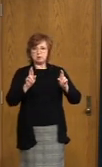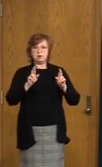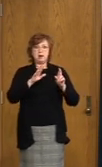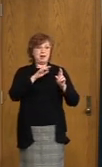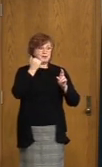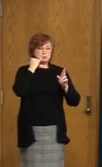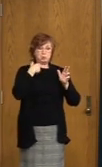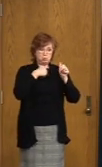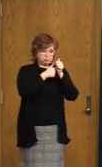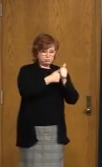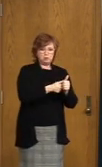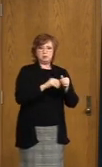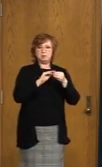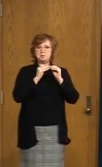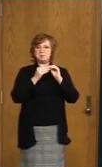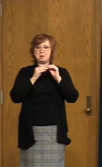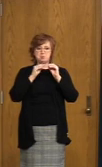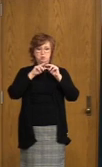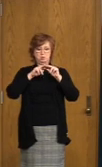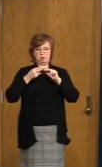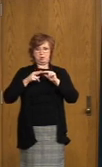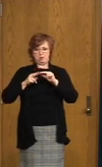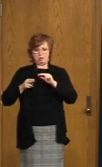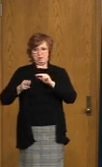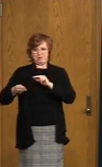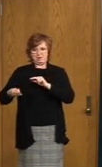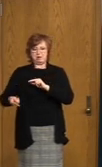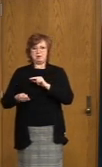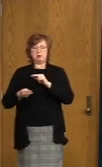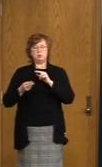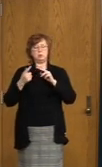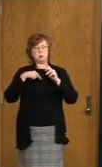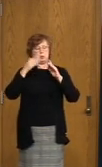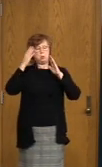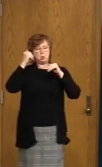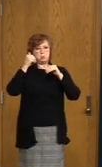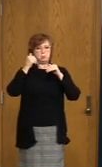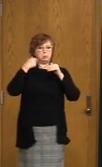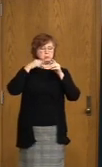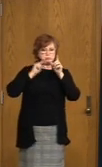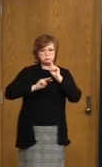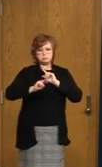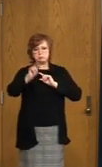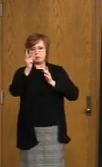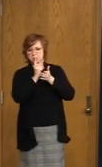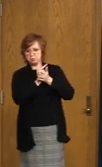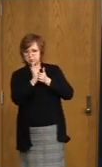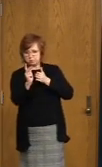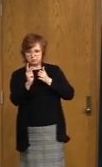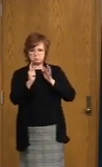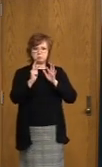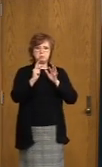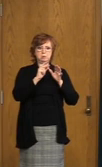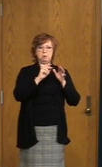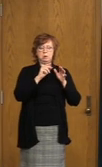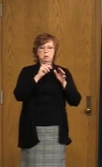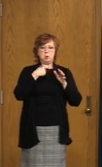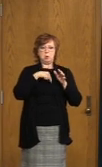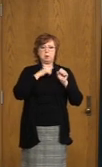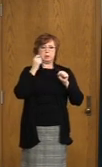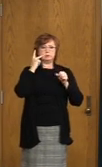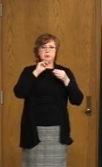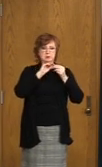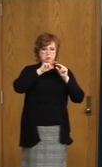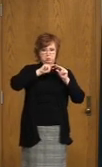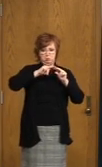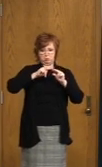numbers, so that hopefully in 3 weeks from now, we can start to maybe look at easing some of the restrictions that are in place. Of course,